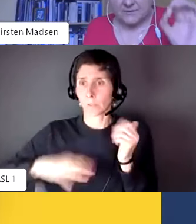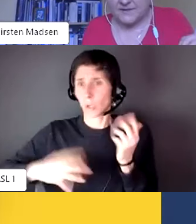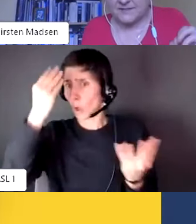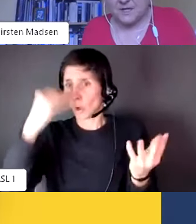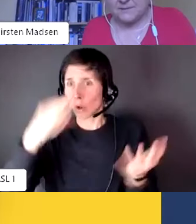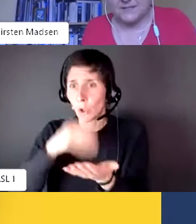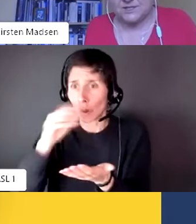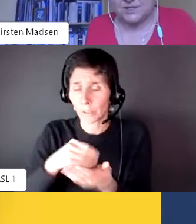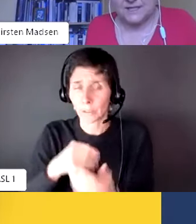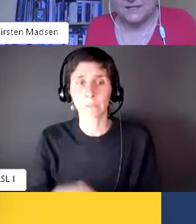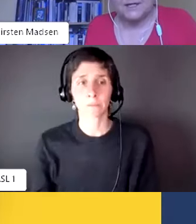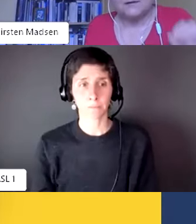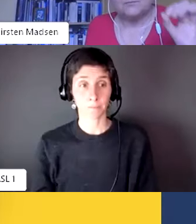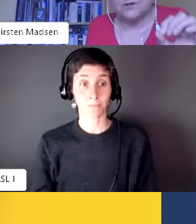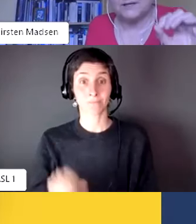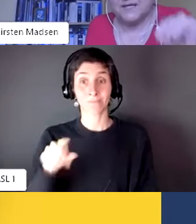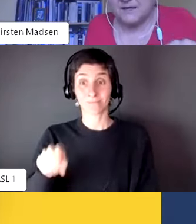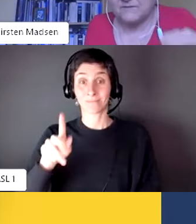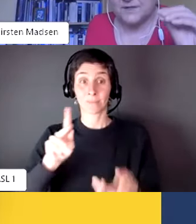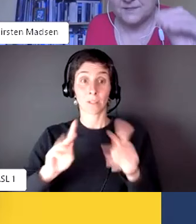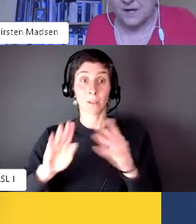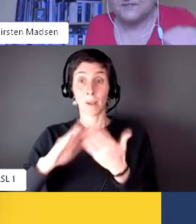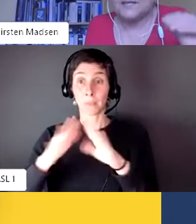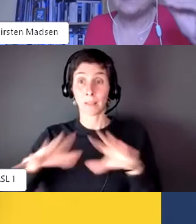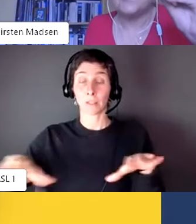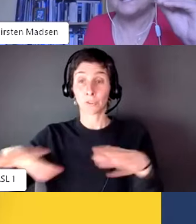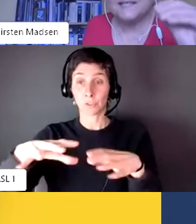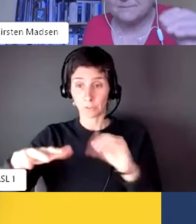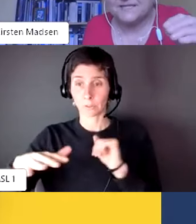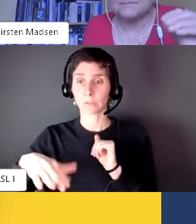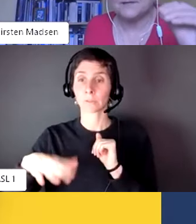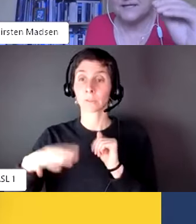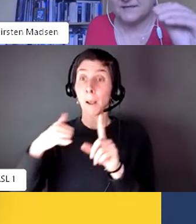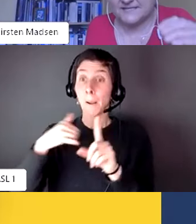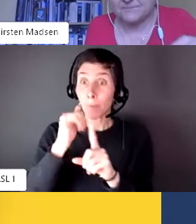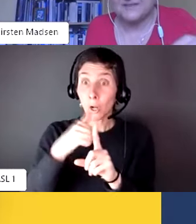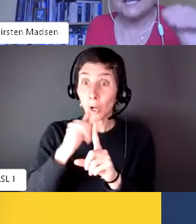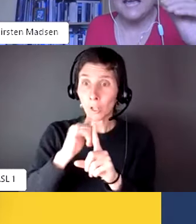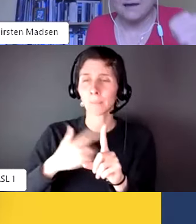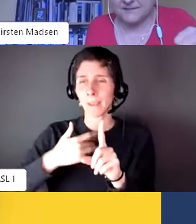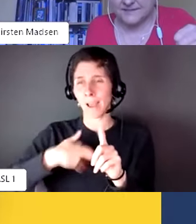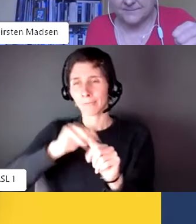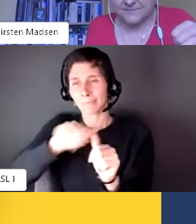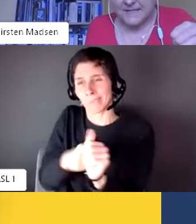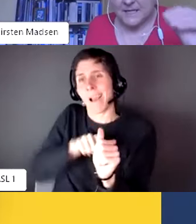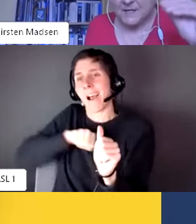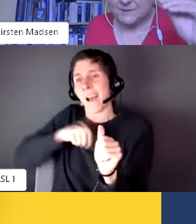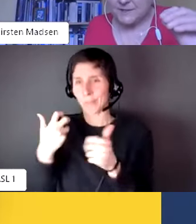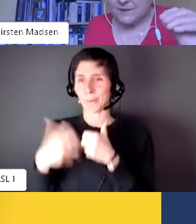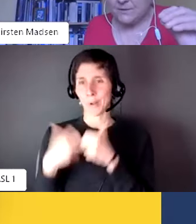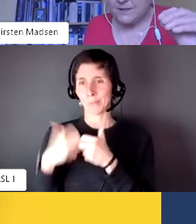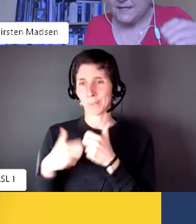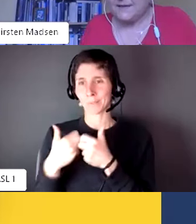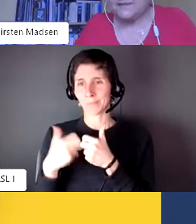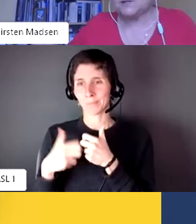that with this population, bullying behavior is often the symptom of something else.